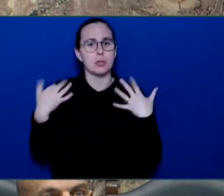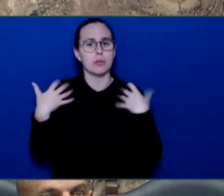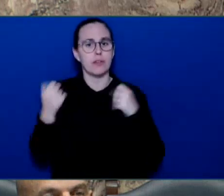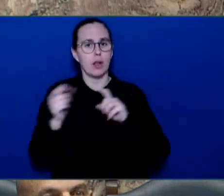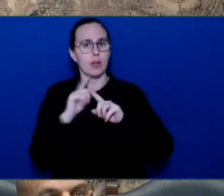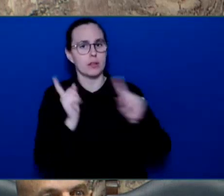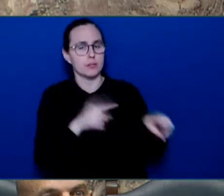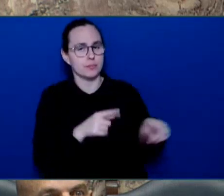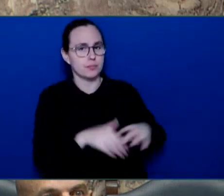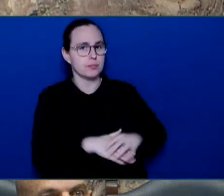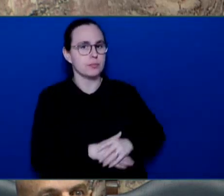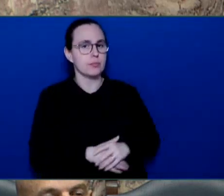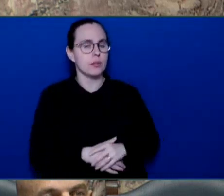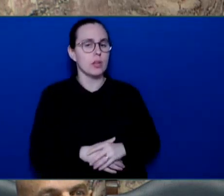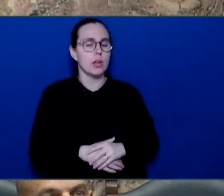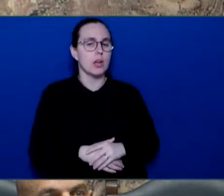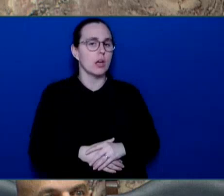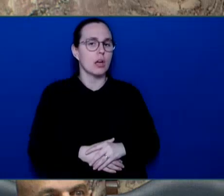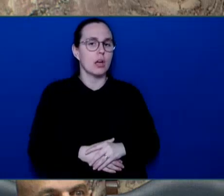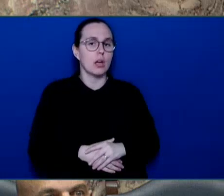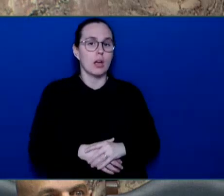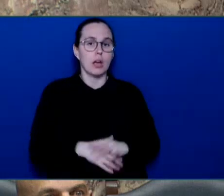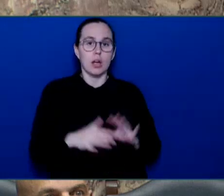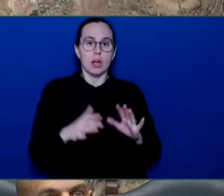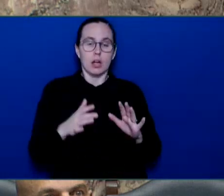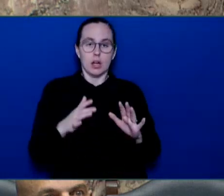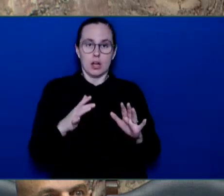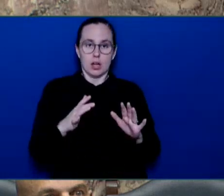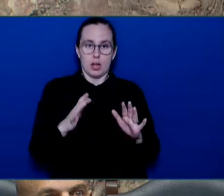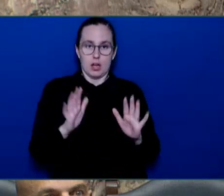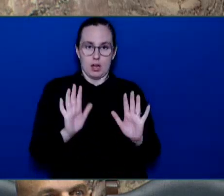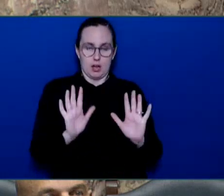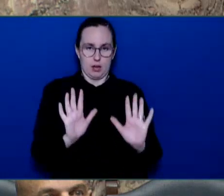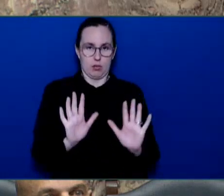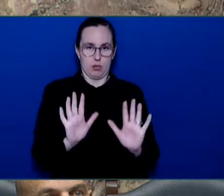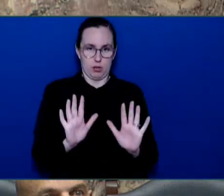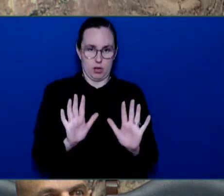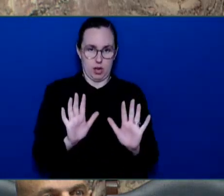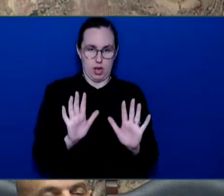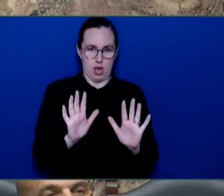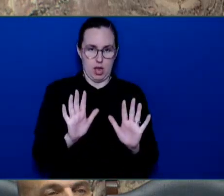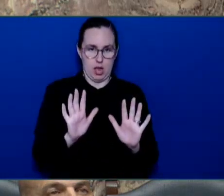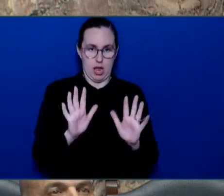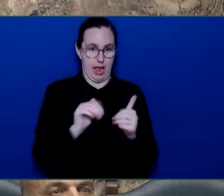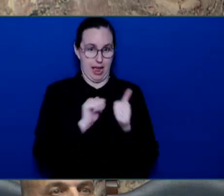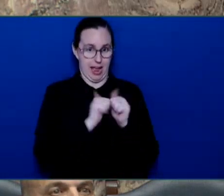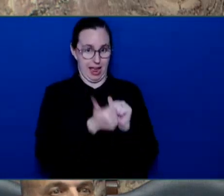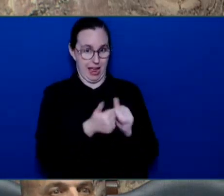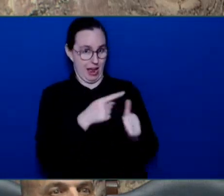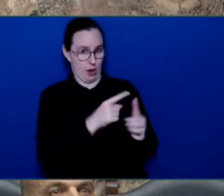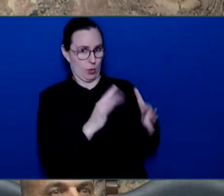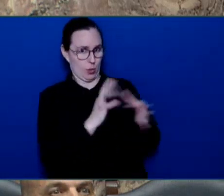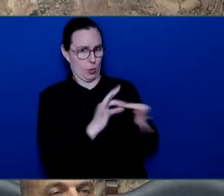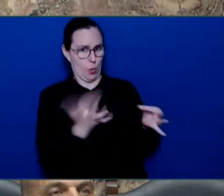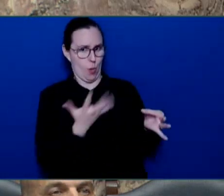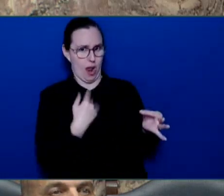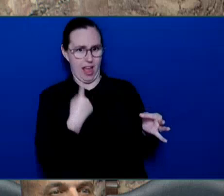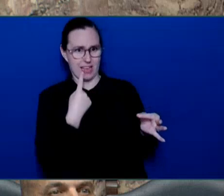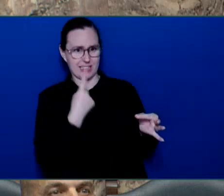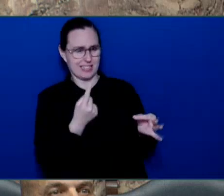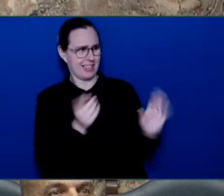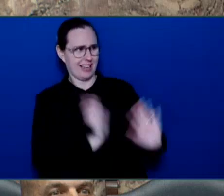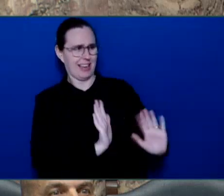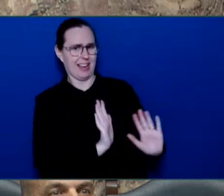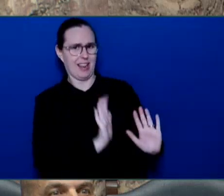something that was completely different, I said that way, doesn't mean I said it, Honourable Speaker, in the way that he's suggesting. It's absolutely not the case. What I have